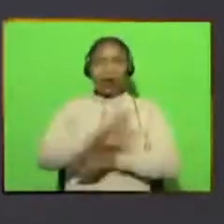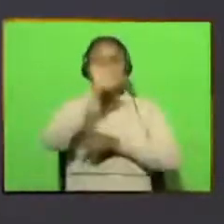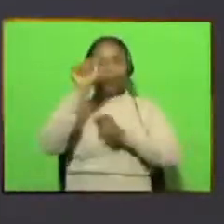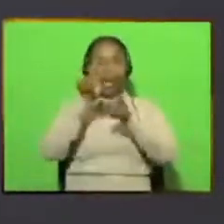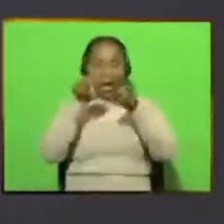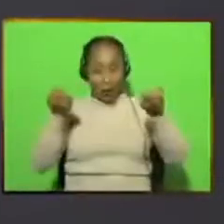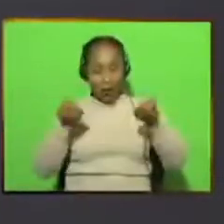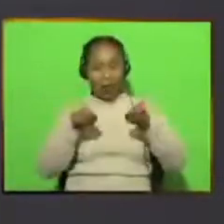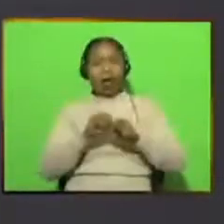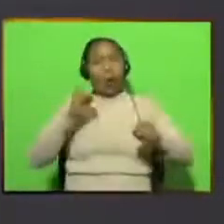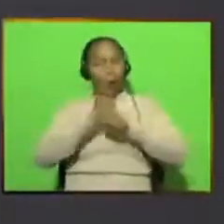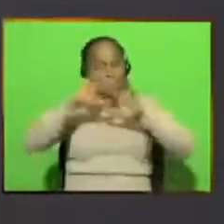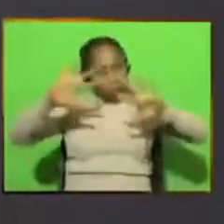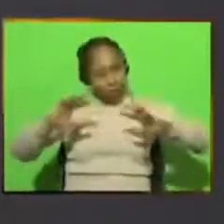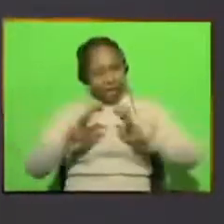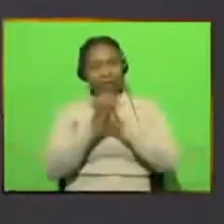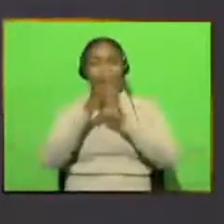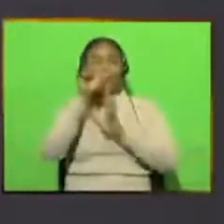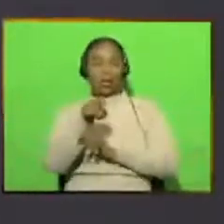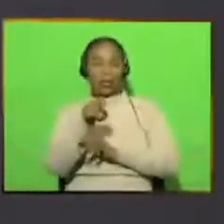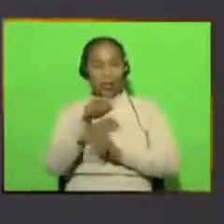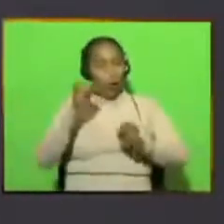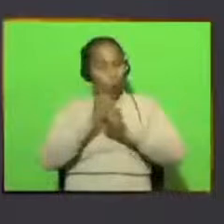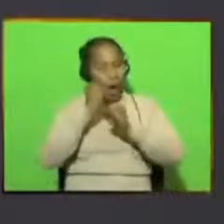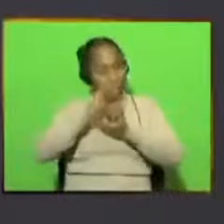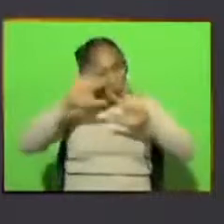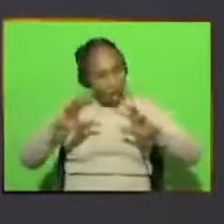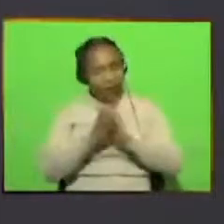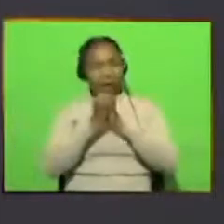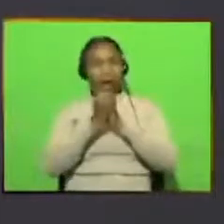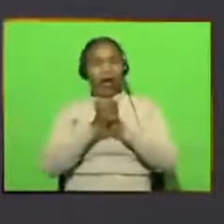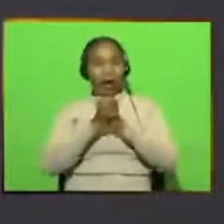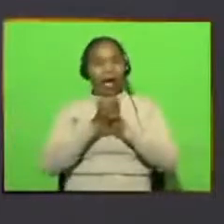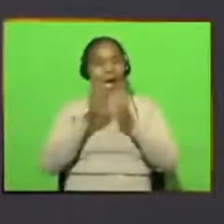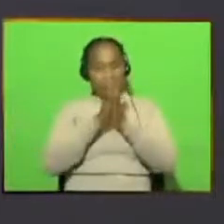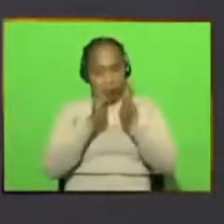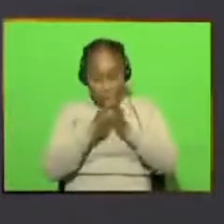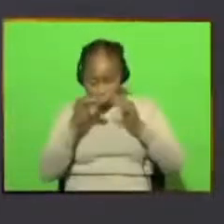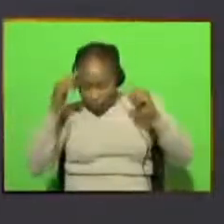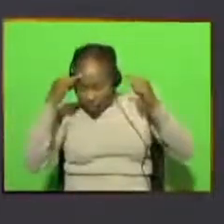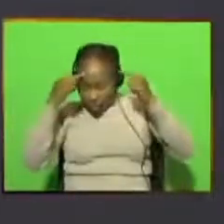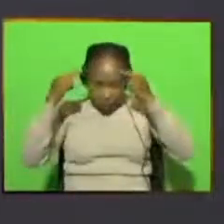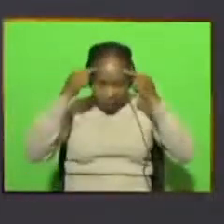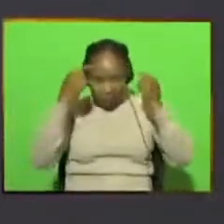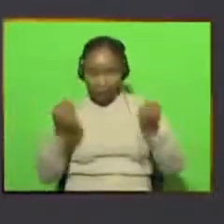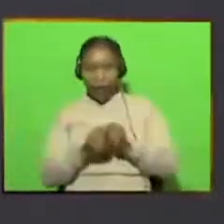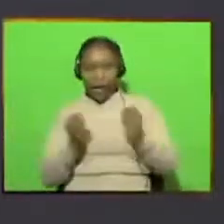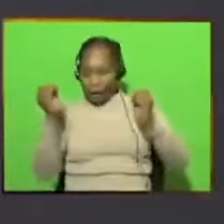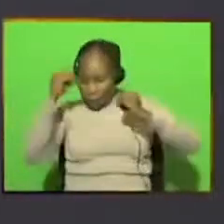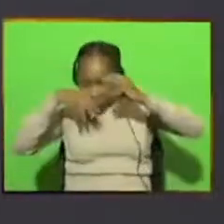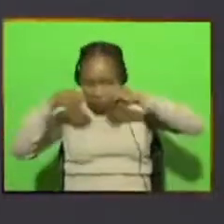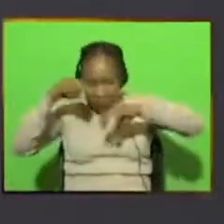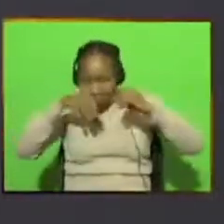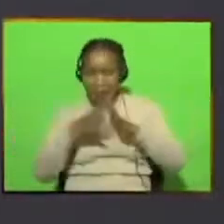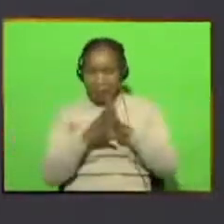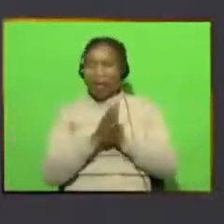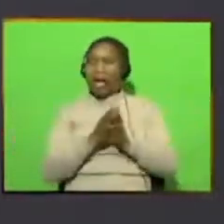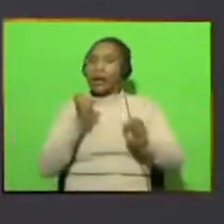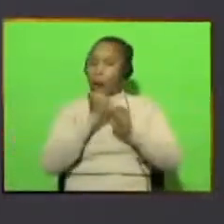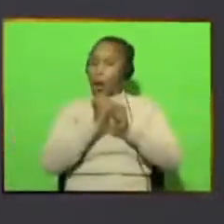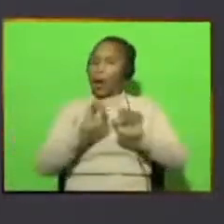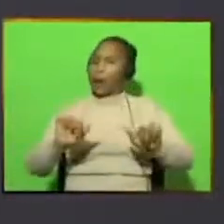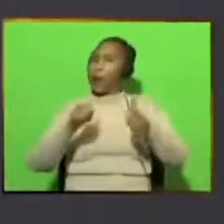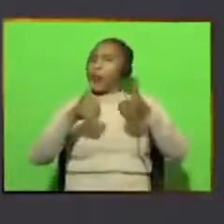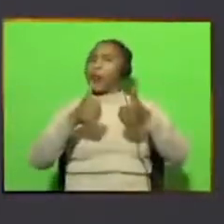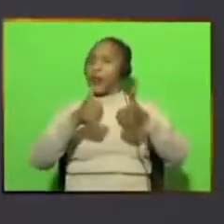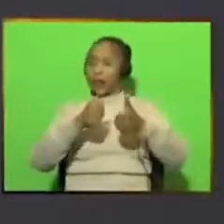if we work together, we put our heads together, we prioritize South Africans and not our political parties, then South